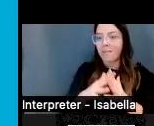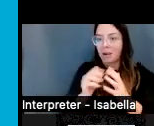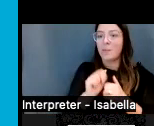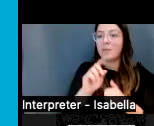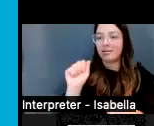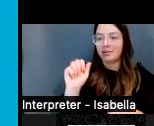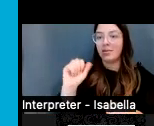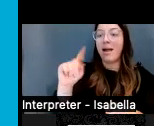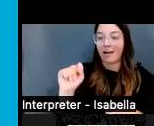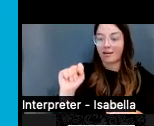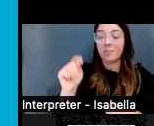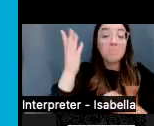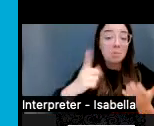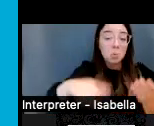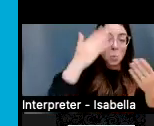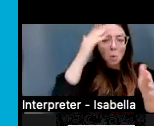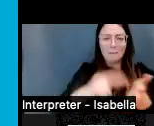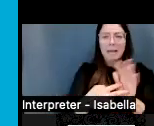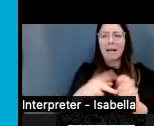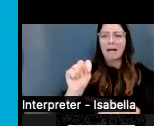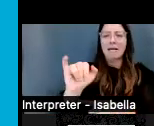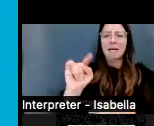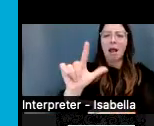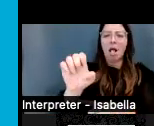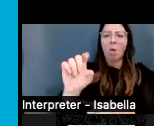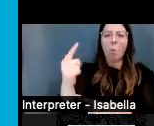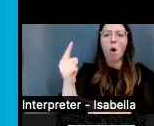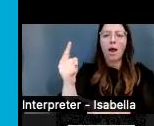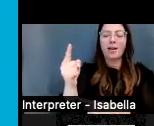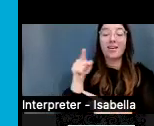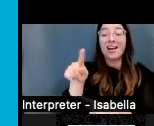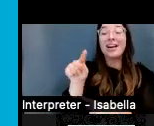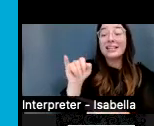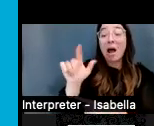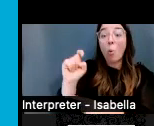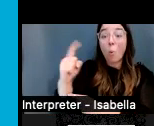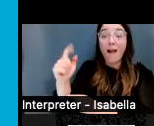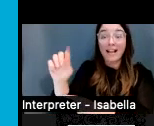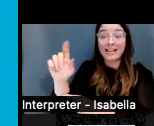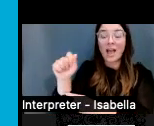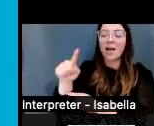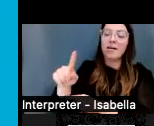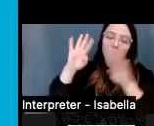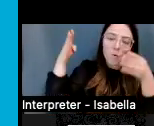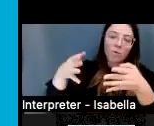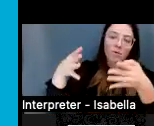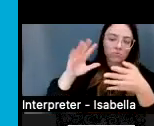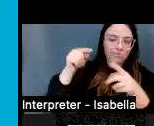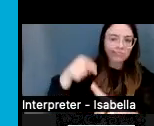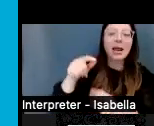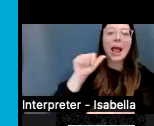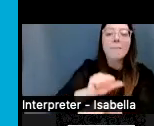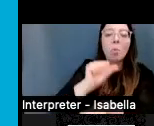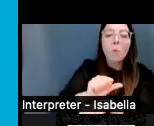I of the ADA is all about employment. So it fits in nicely with the Rehabilitation